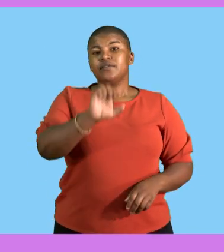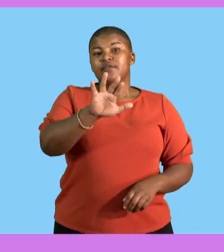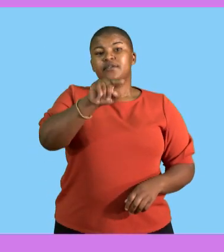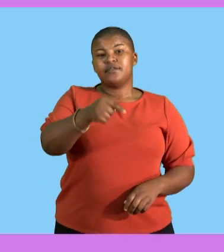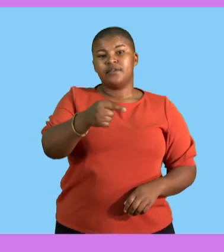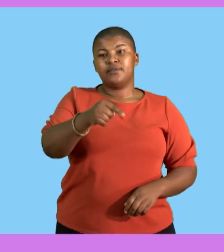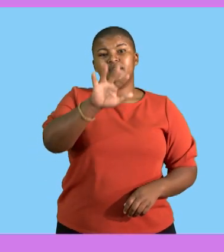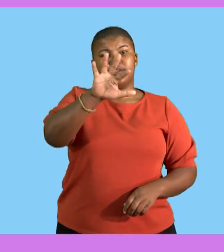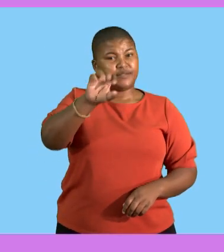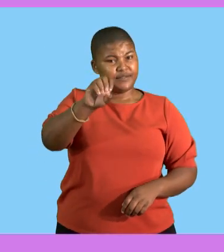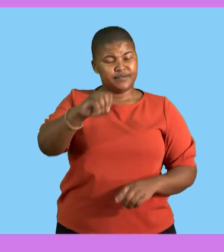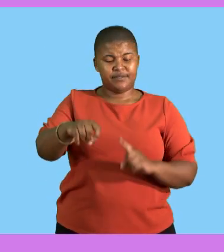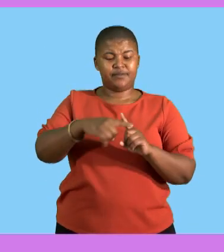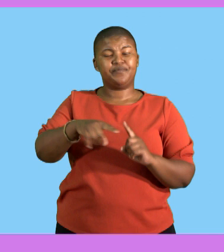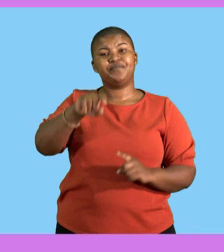7,650,